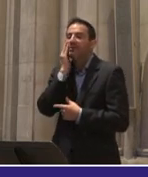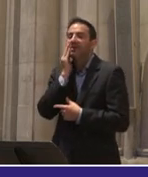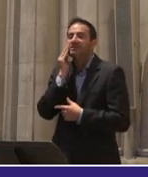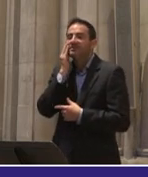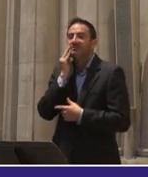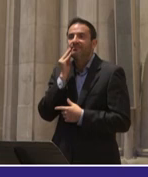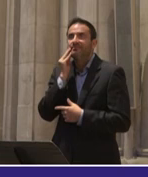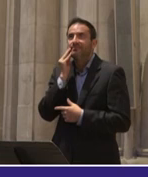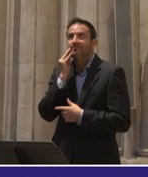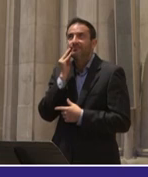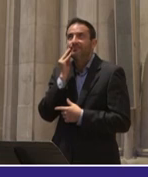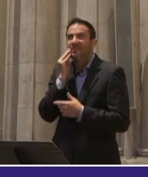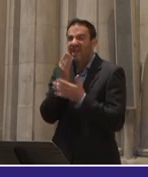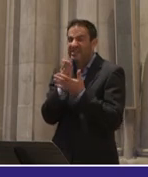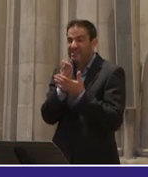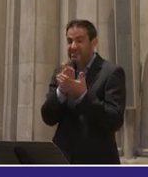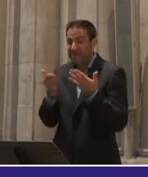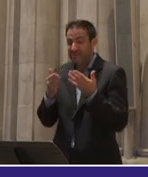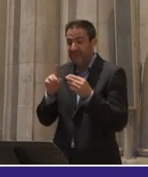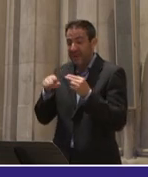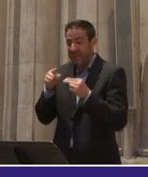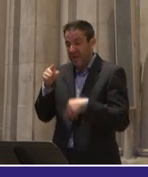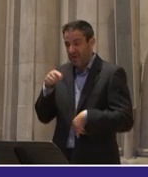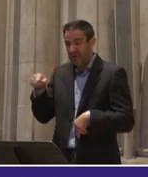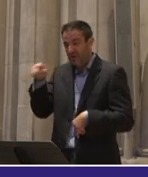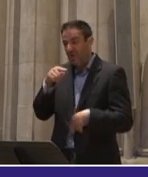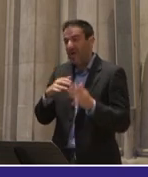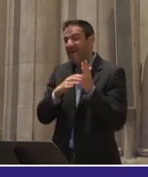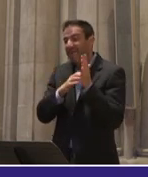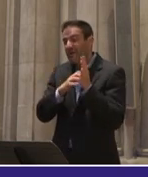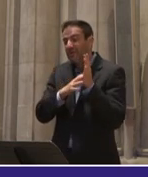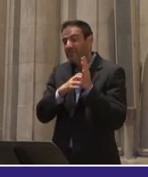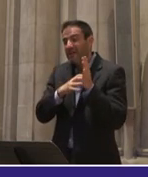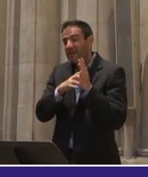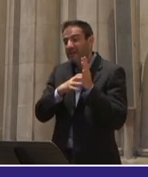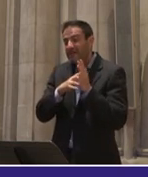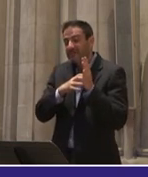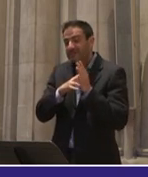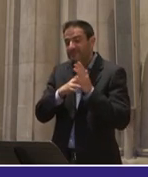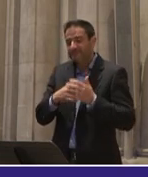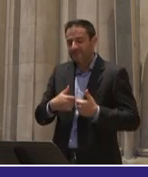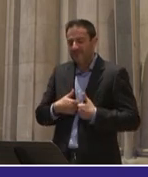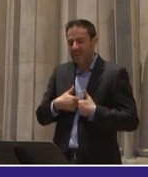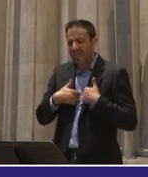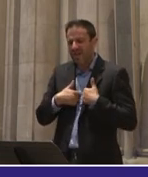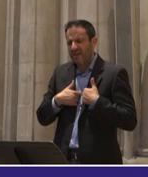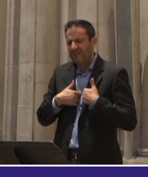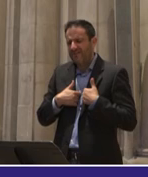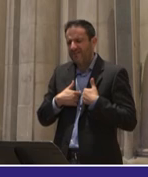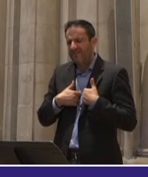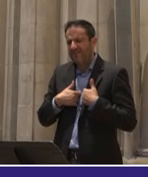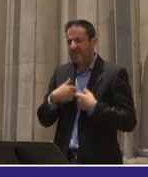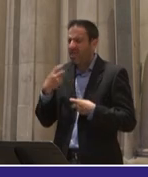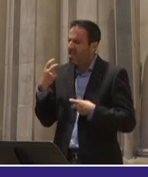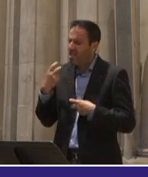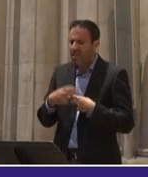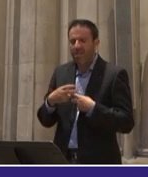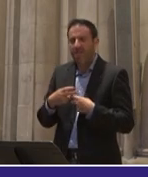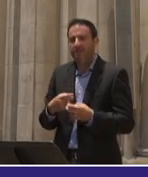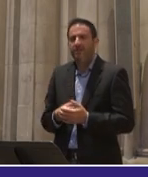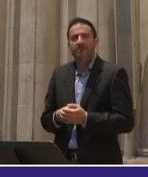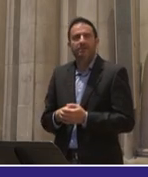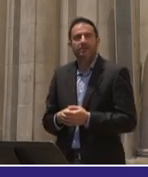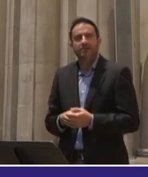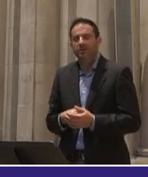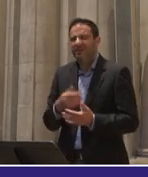now something of your vulnerability or life in its harsher terms. And the